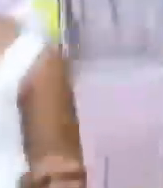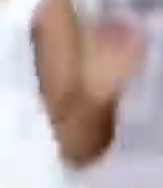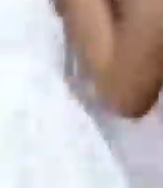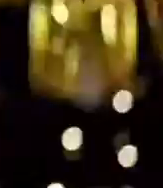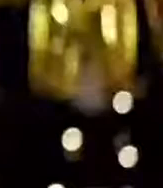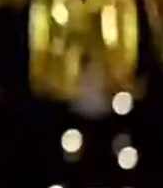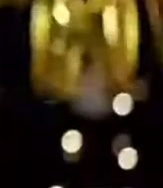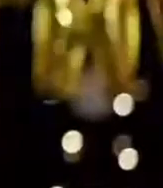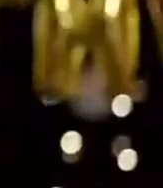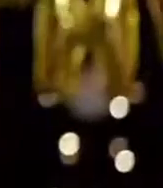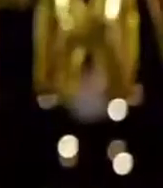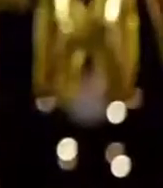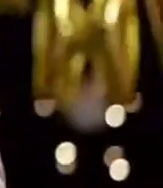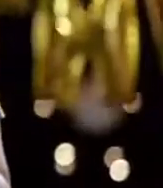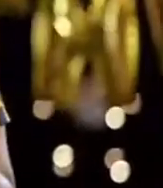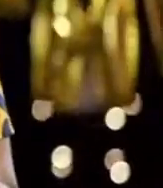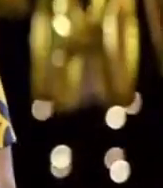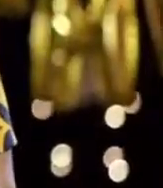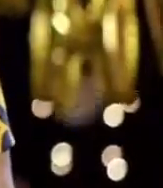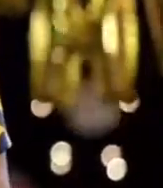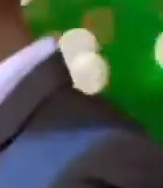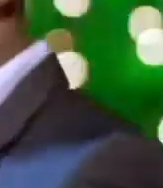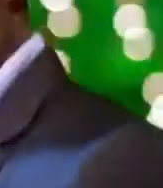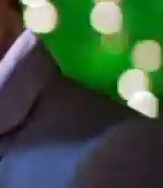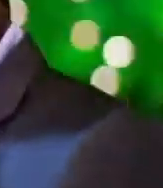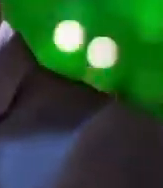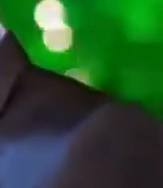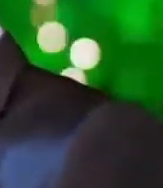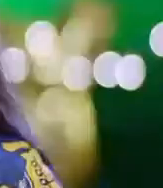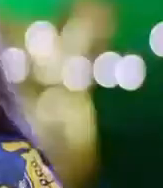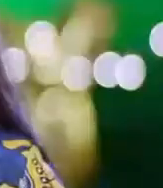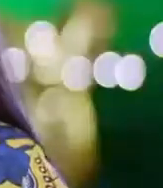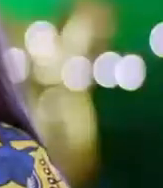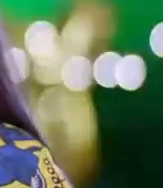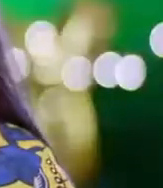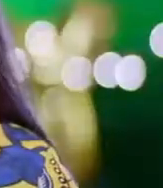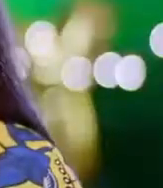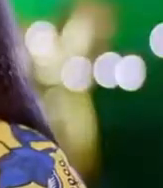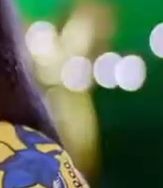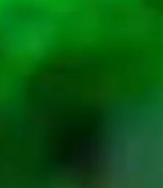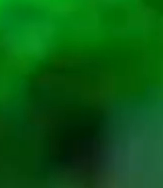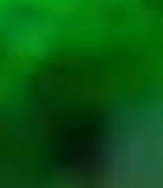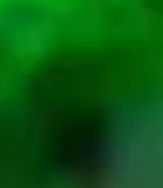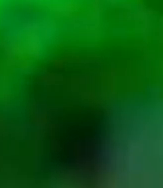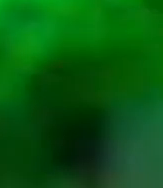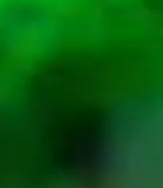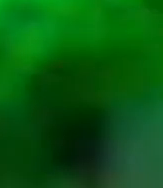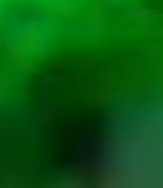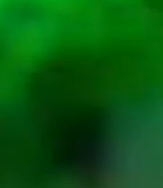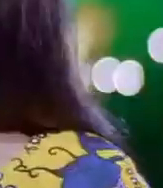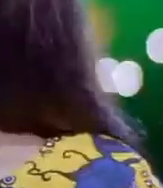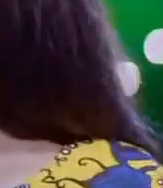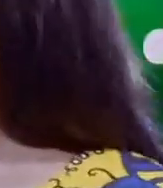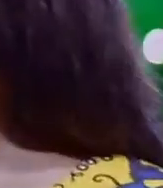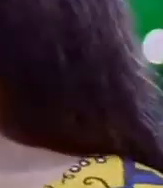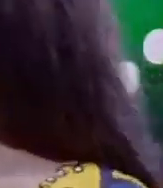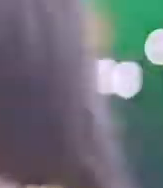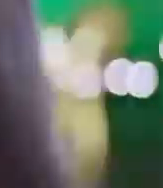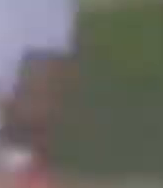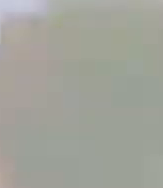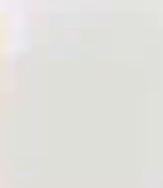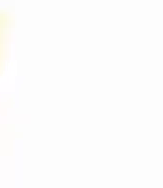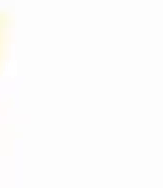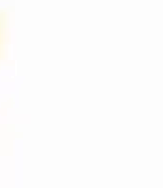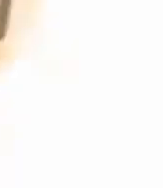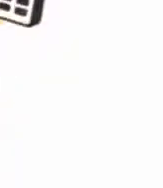With the all-new CowPay on the CowBank app and website, you don't have to worry about carrying cash. Just place your order with your favorite merchant